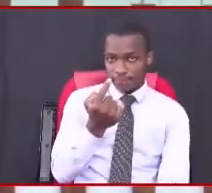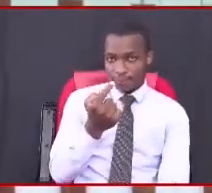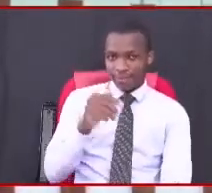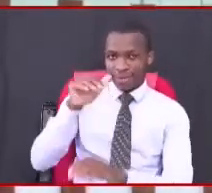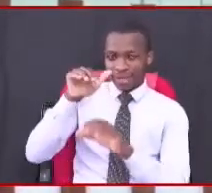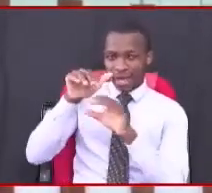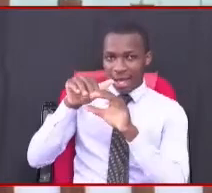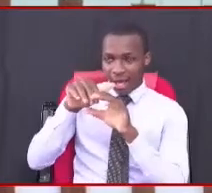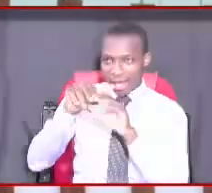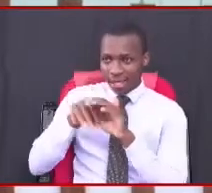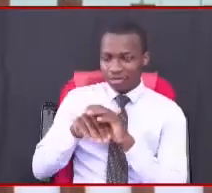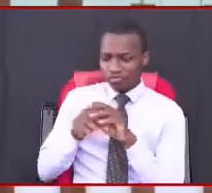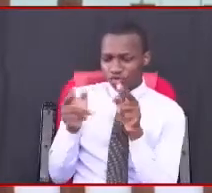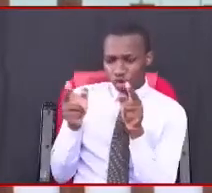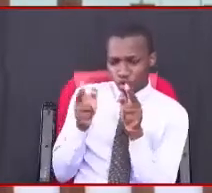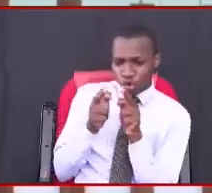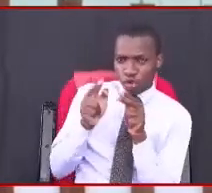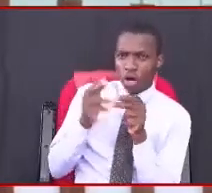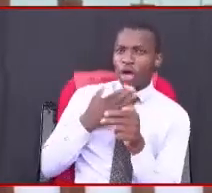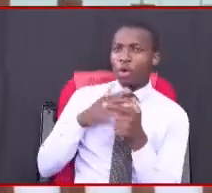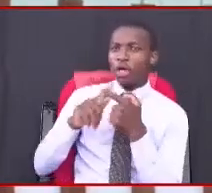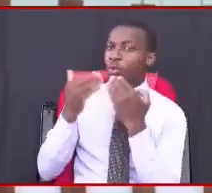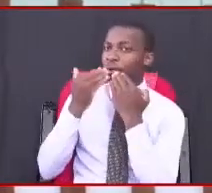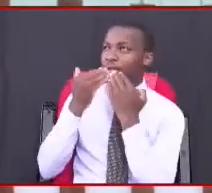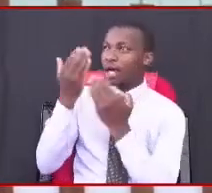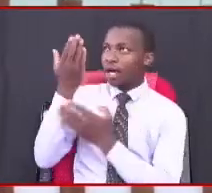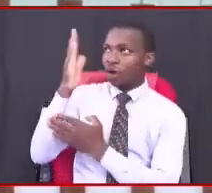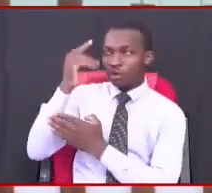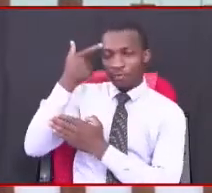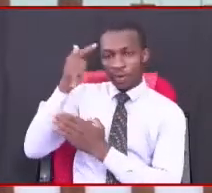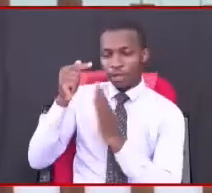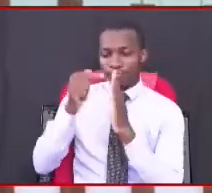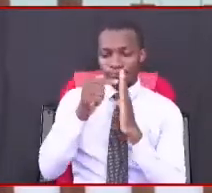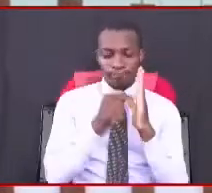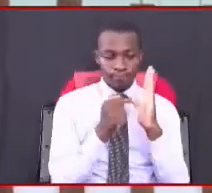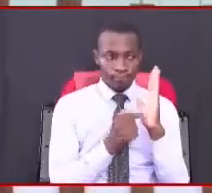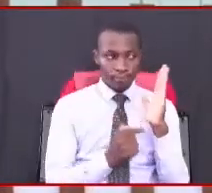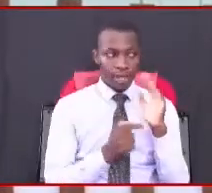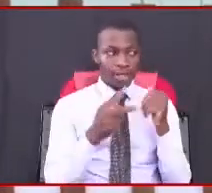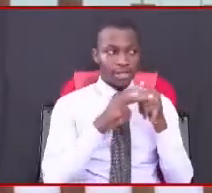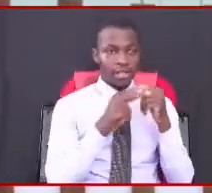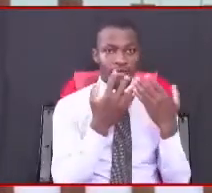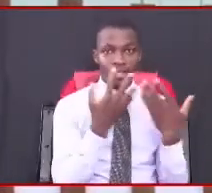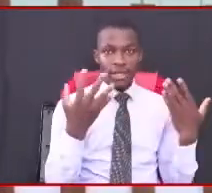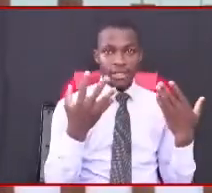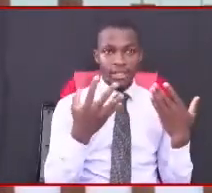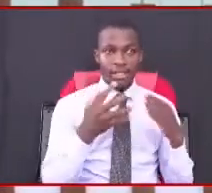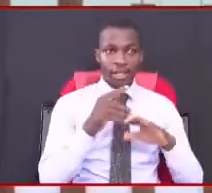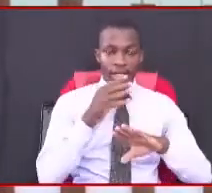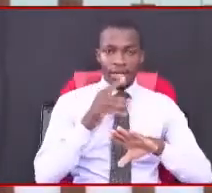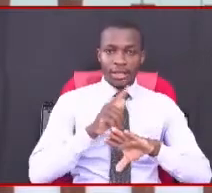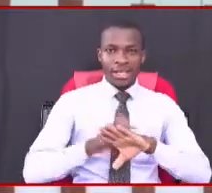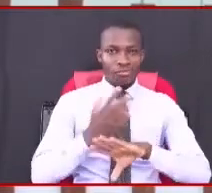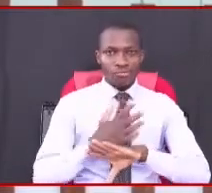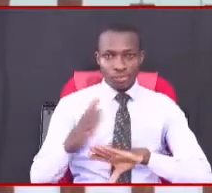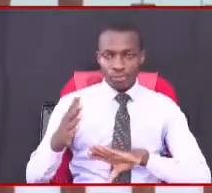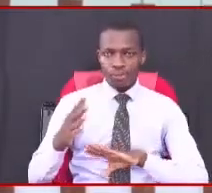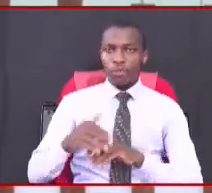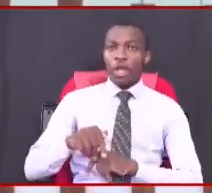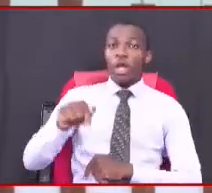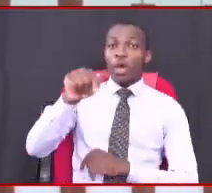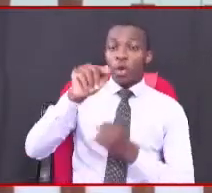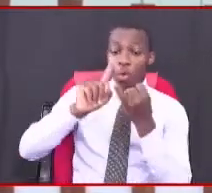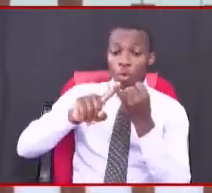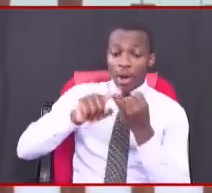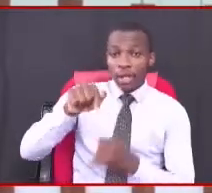summarizing, just to thank God for the following 7 things. Time is not on our side. We thank God